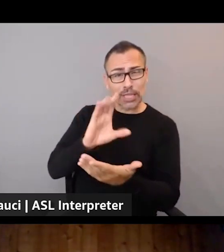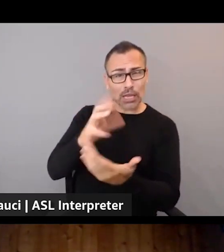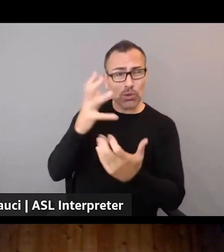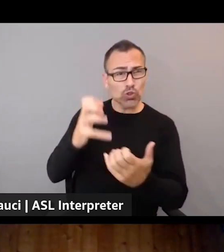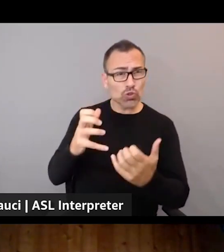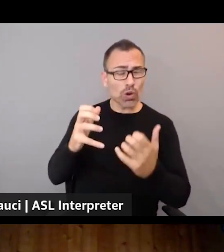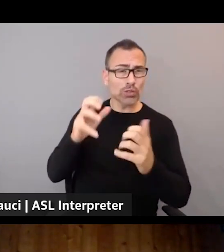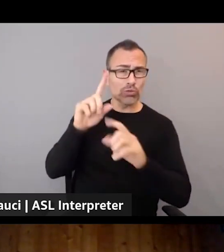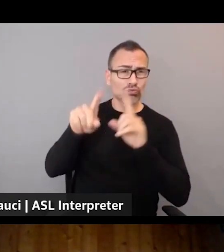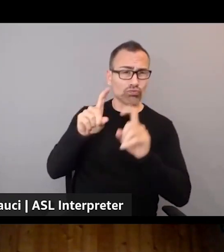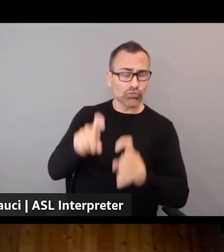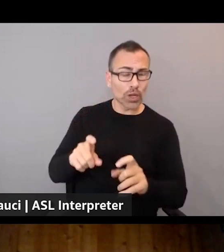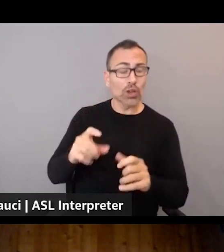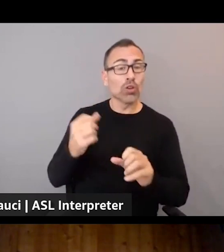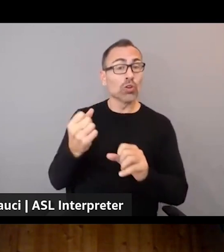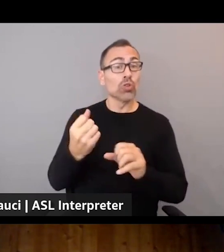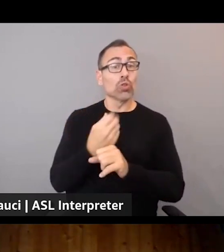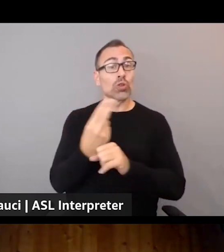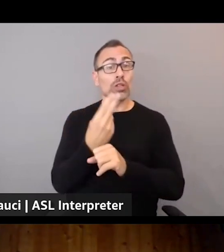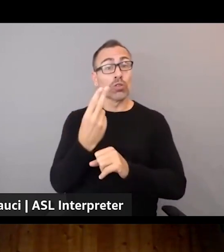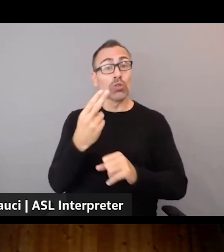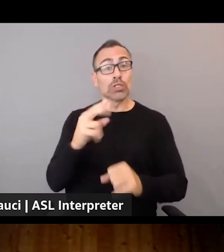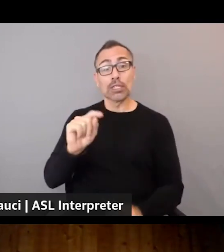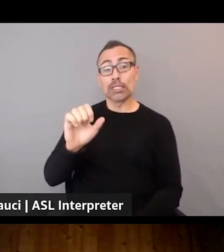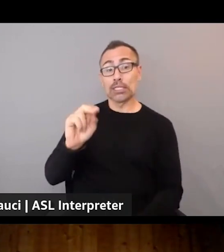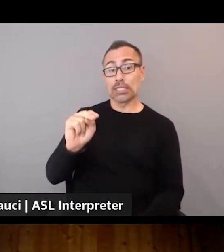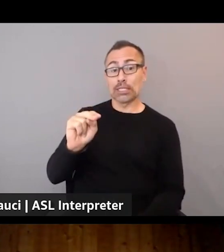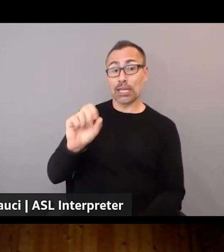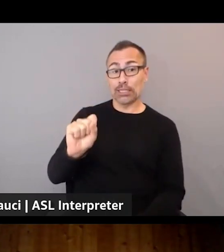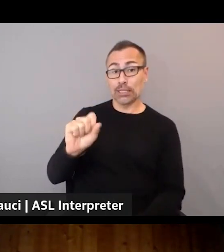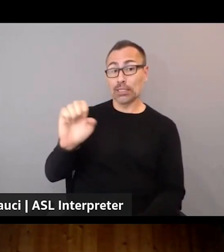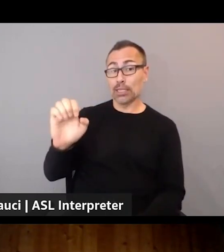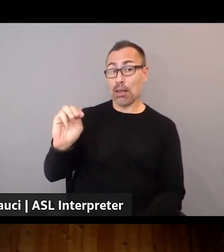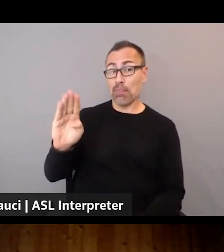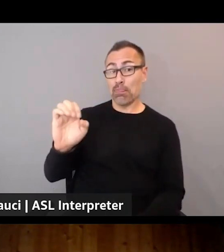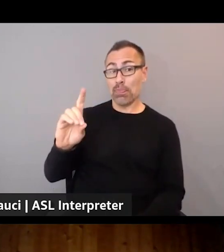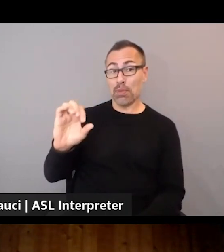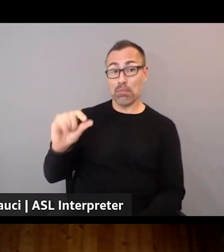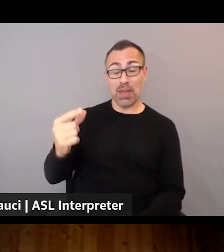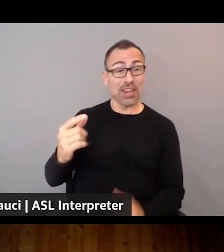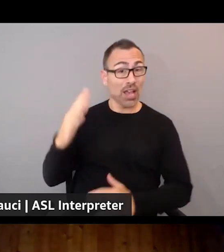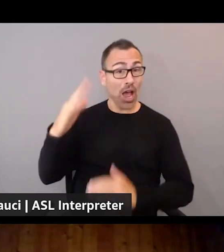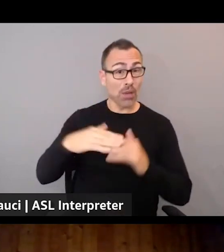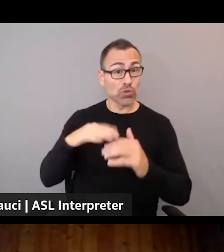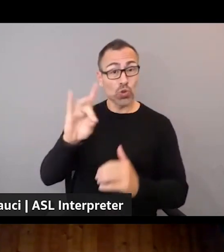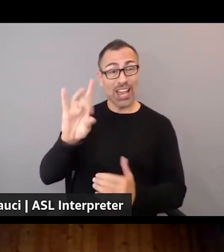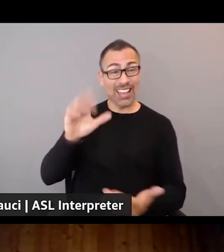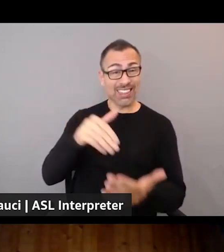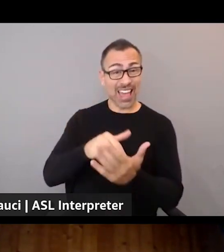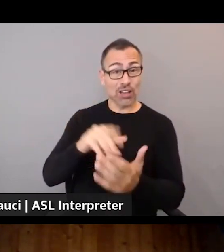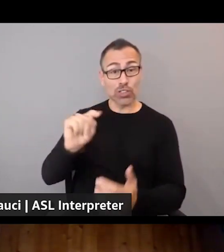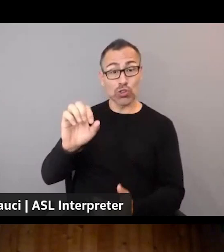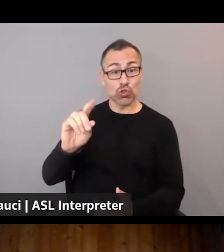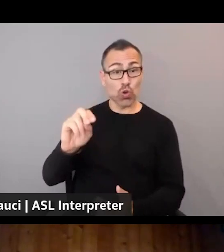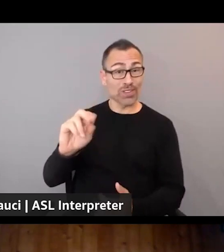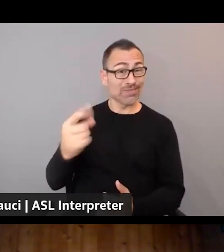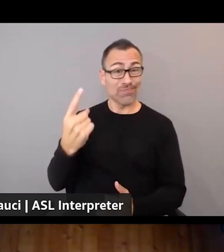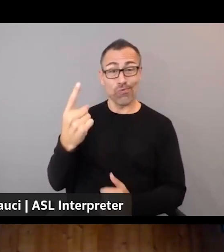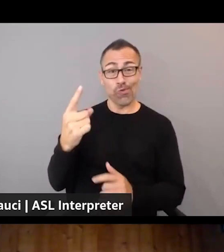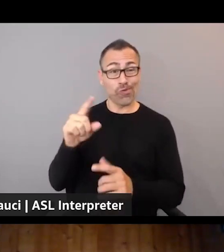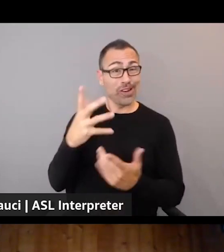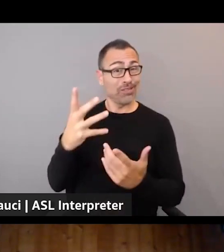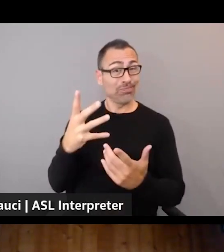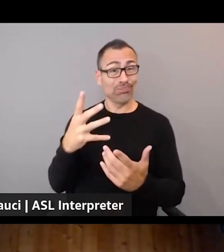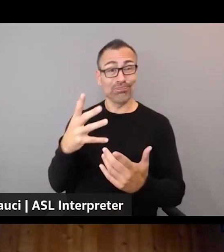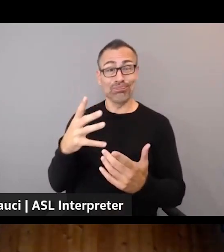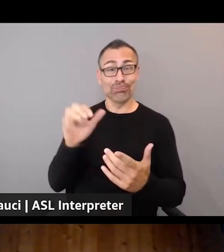You can do it at the large, up to 8,000 tokens in one go, and it will just create those vectors for you. Input